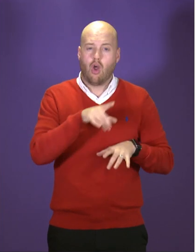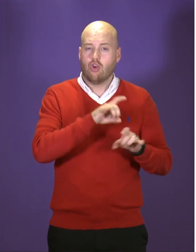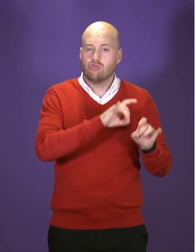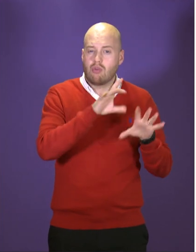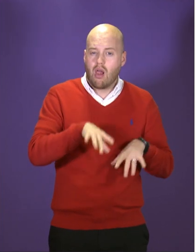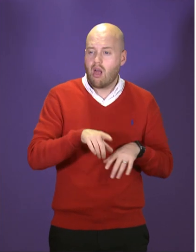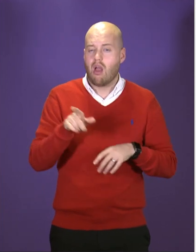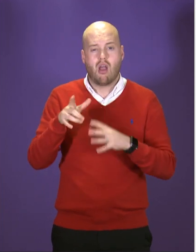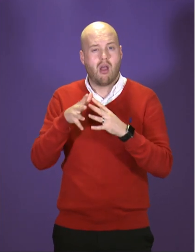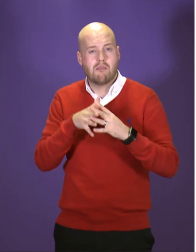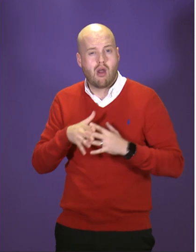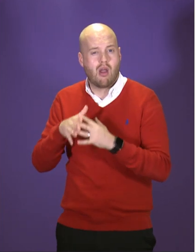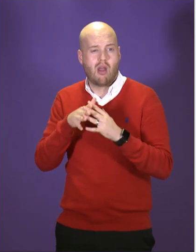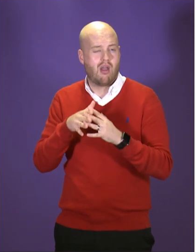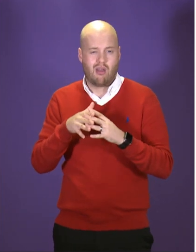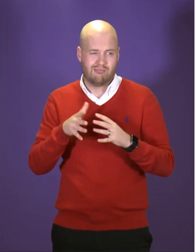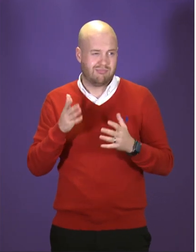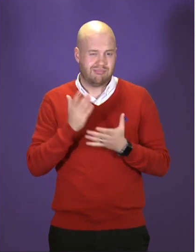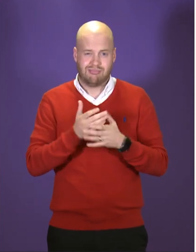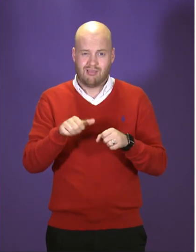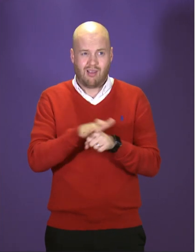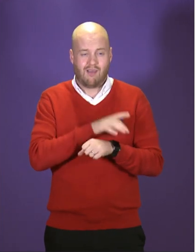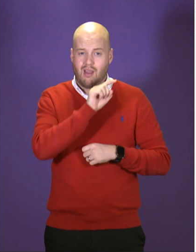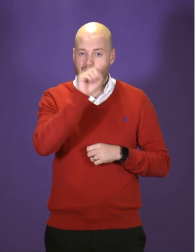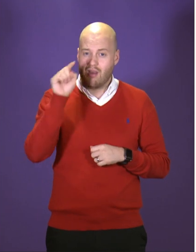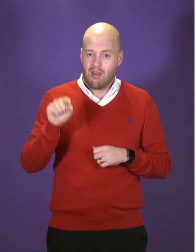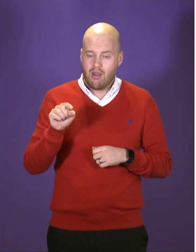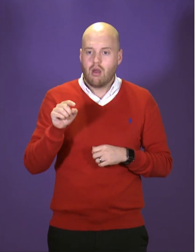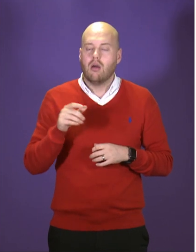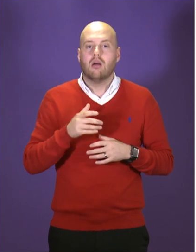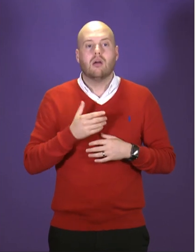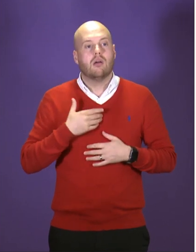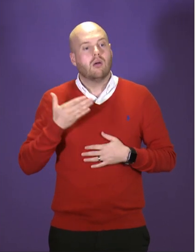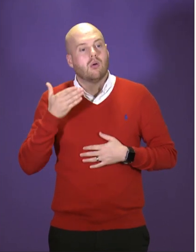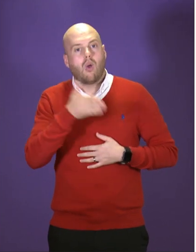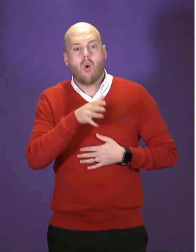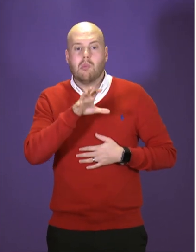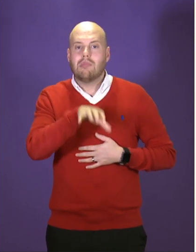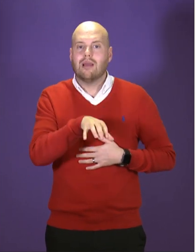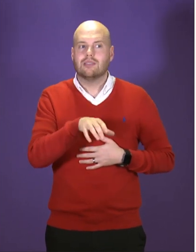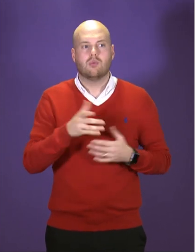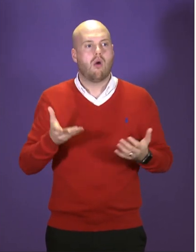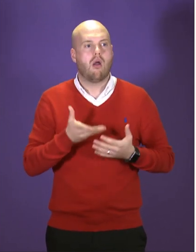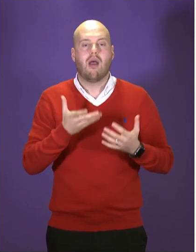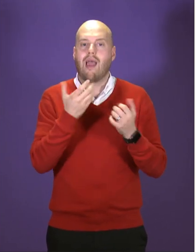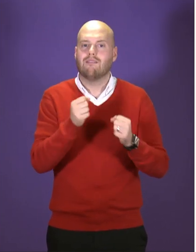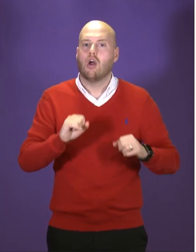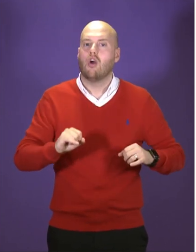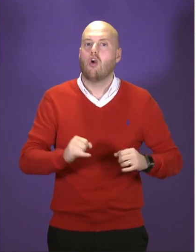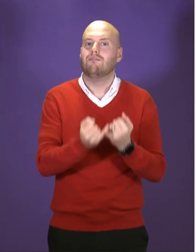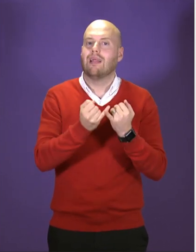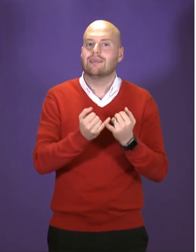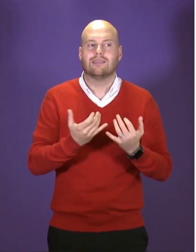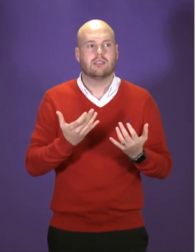United States and bits in between, places where there is distress, places where there's conflict. Israel